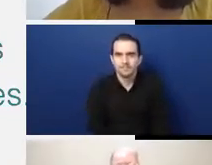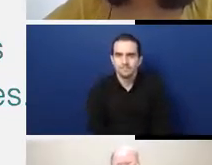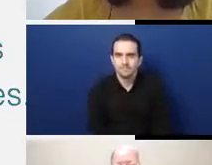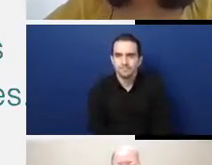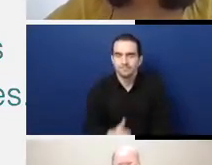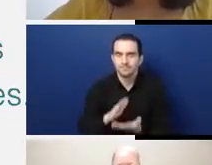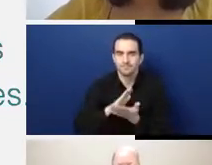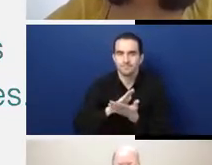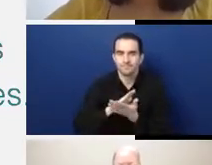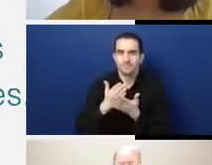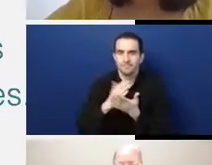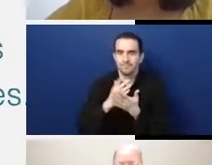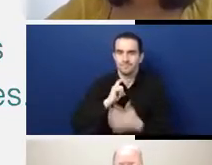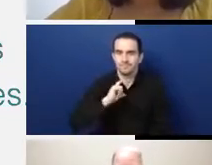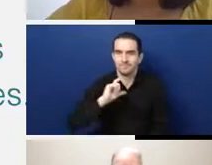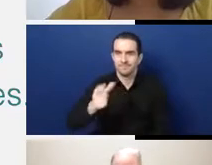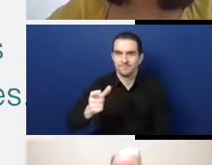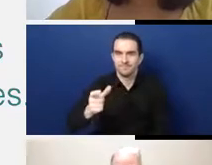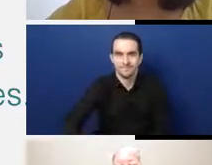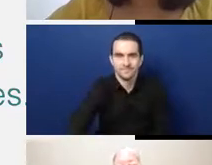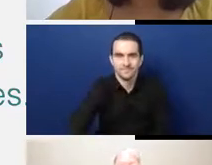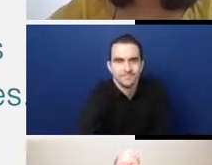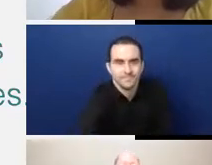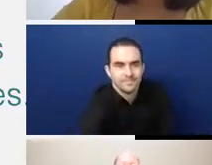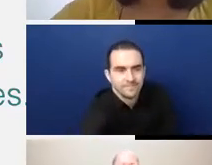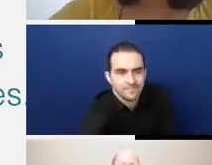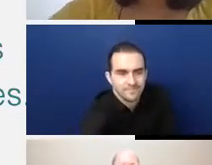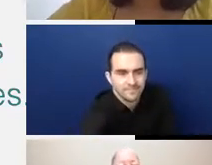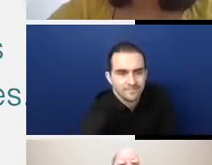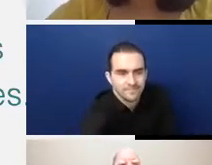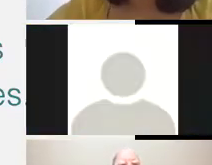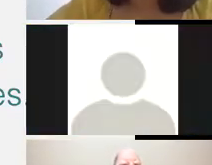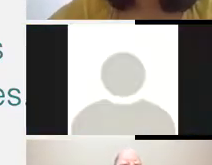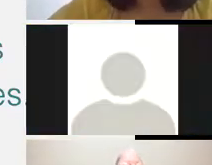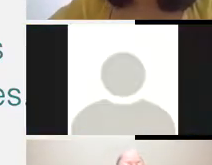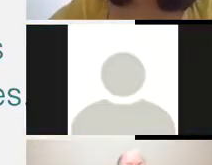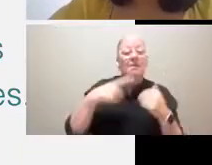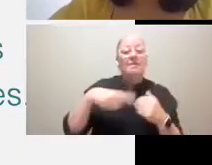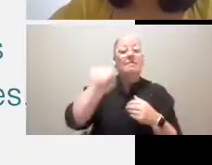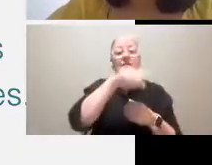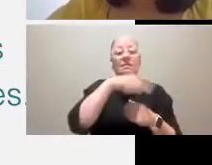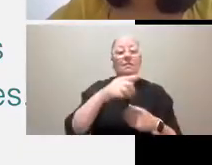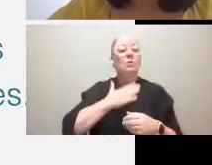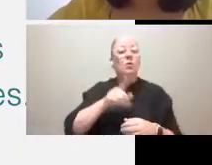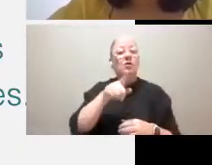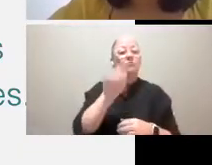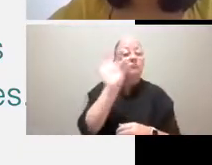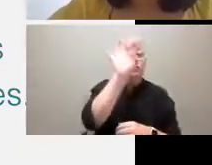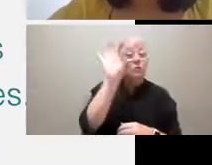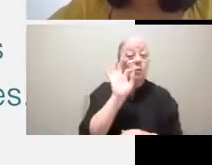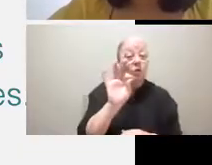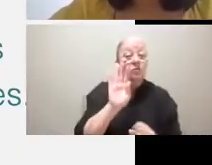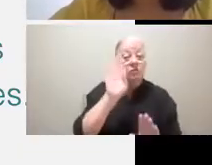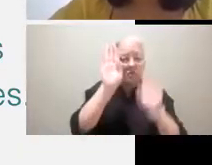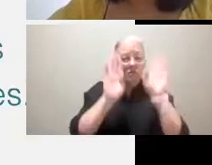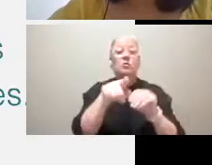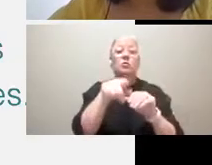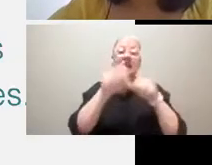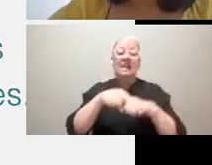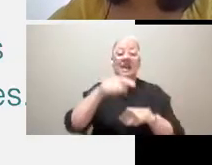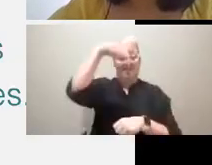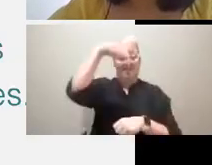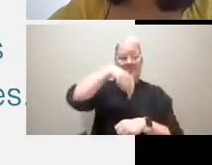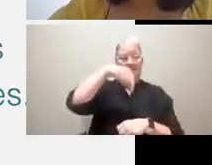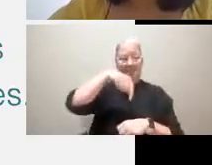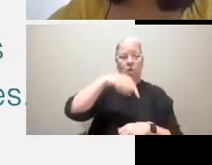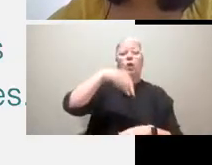tell everybody that we are taking questions in the Q&A. Somebody had written in the chat. So feel free to write in the Q&A and we'll take it up